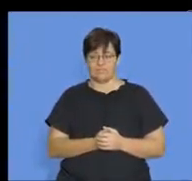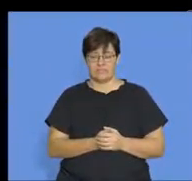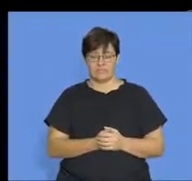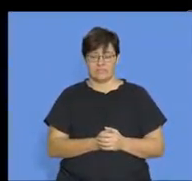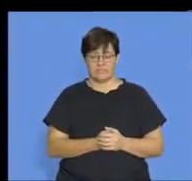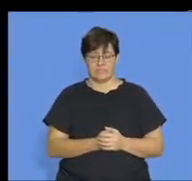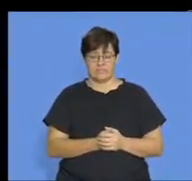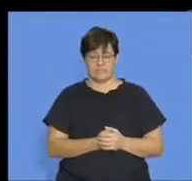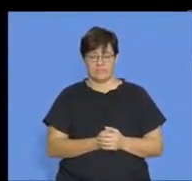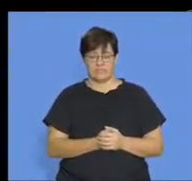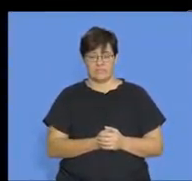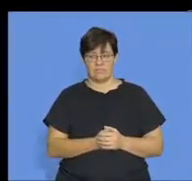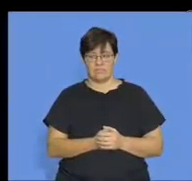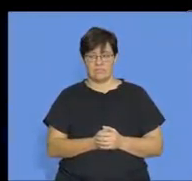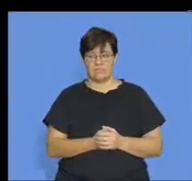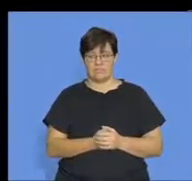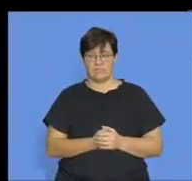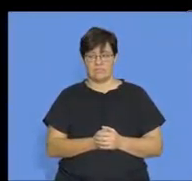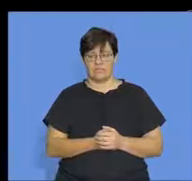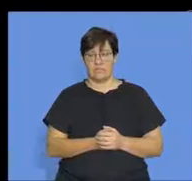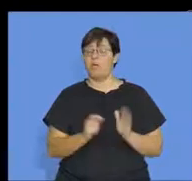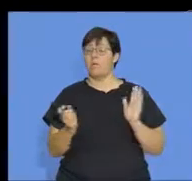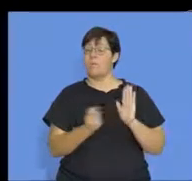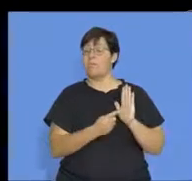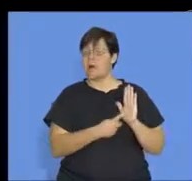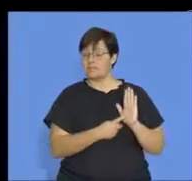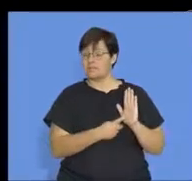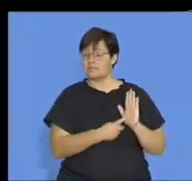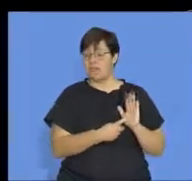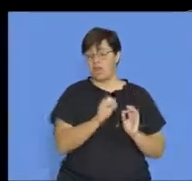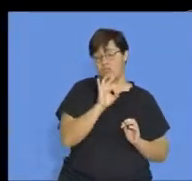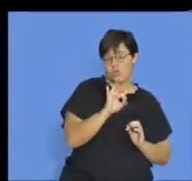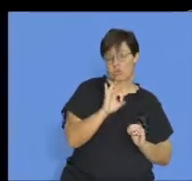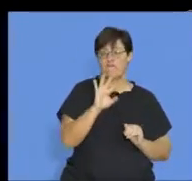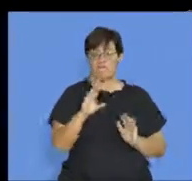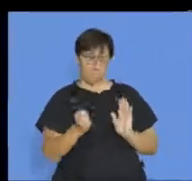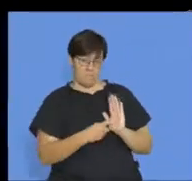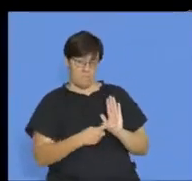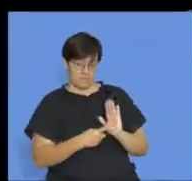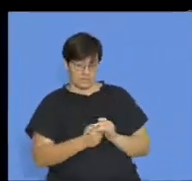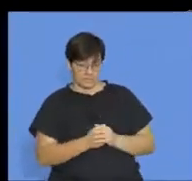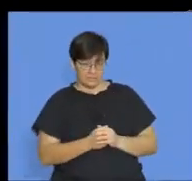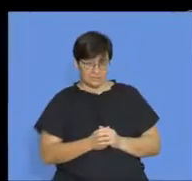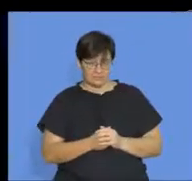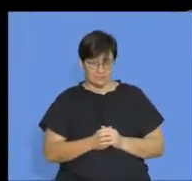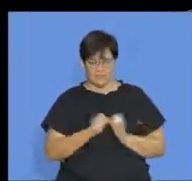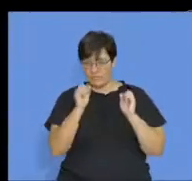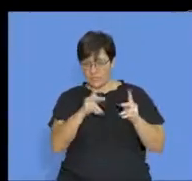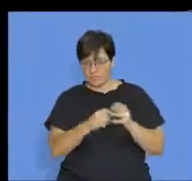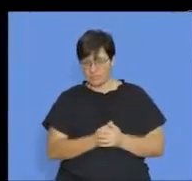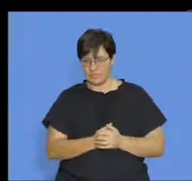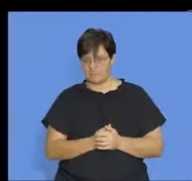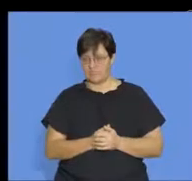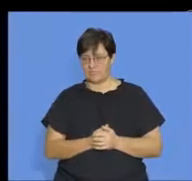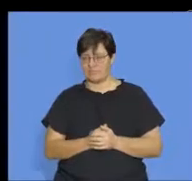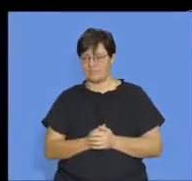amount of 90,000. Okay, worth at least 3, sometimes 4 marks. Okay, you guys with